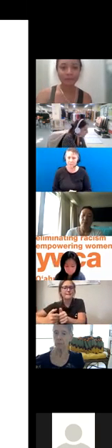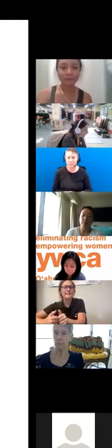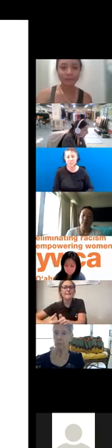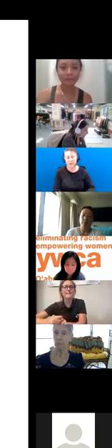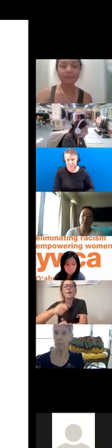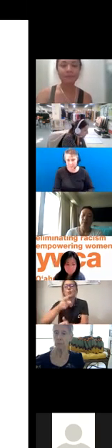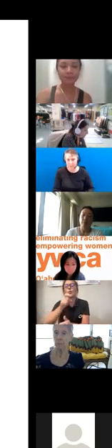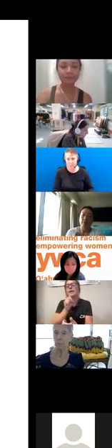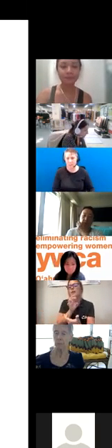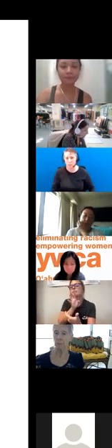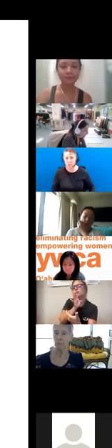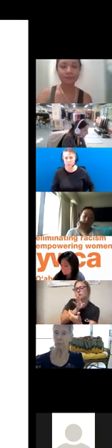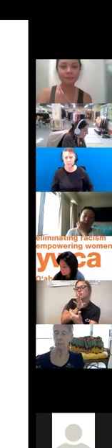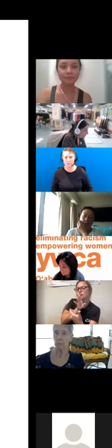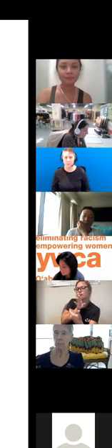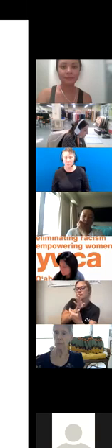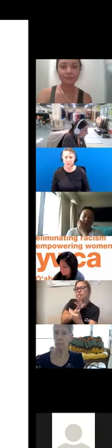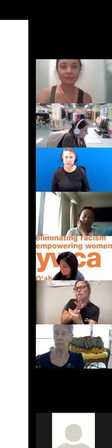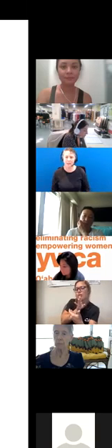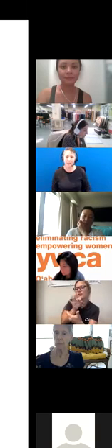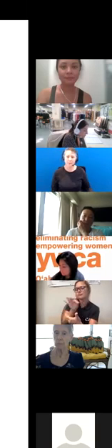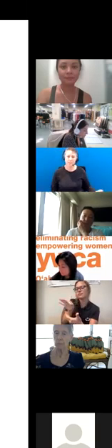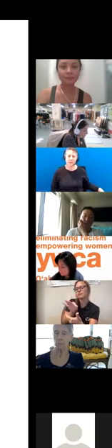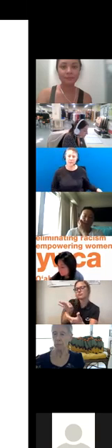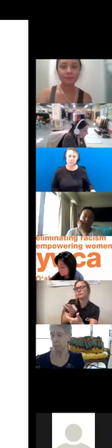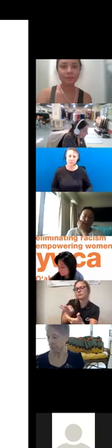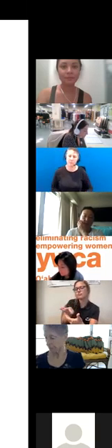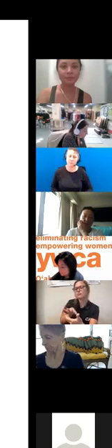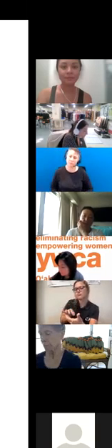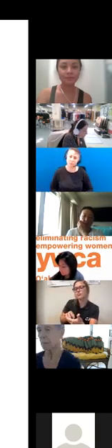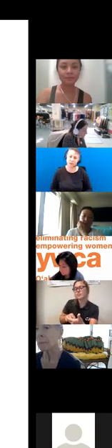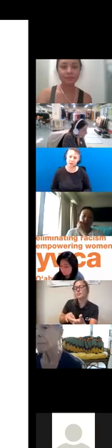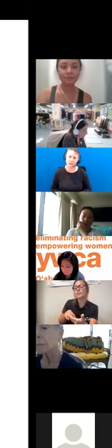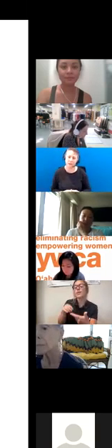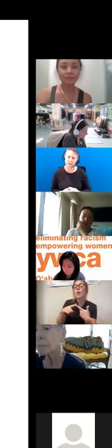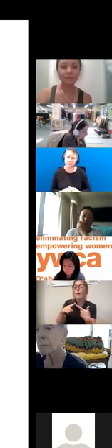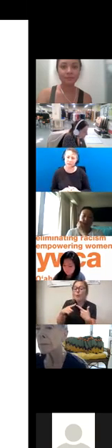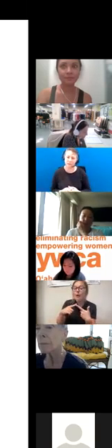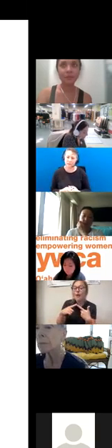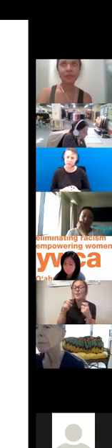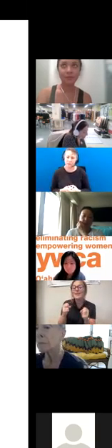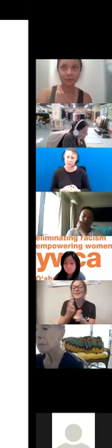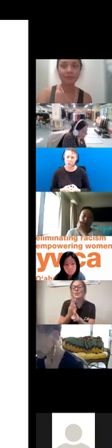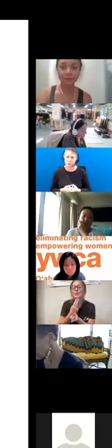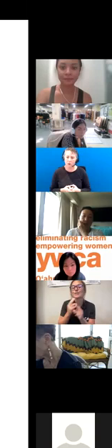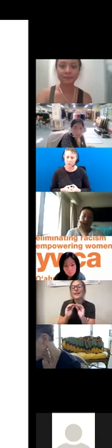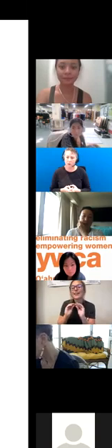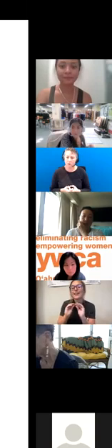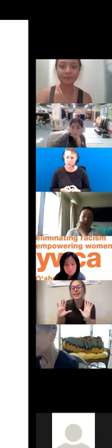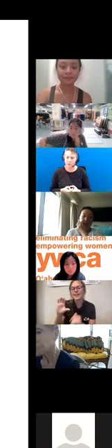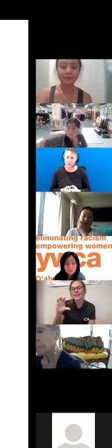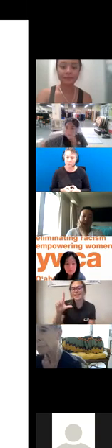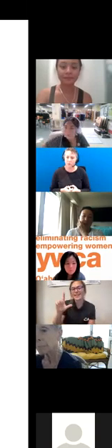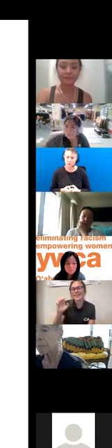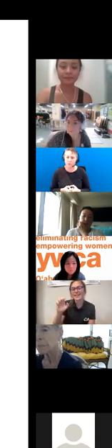person. They would have to type, but you could speak and then it make captions of what you said. Or you